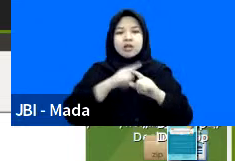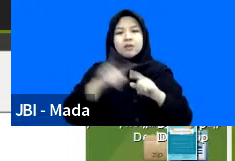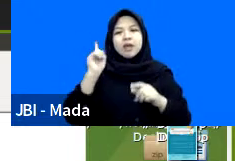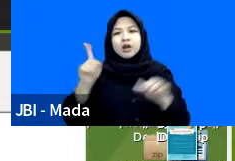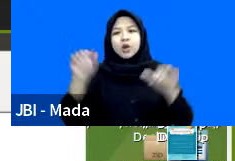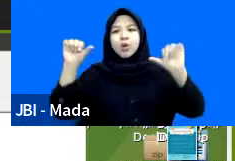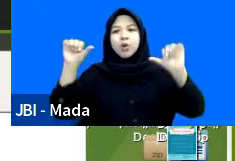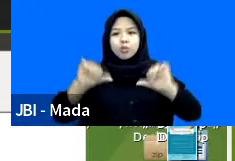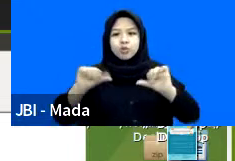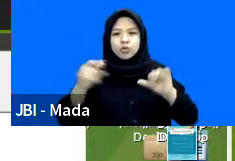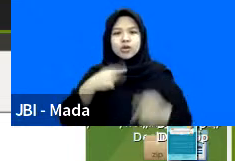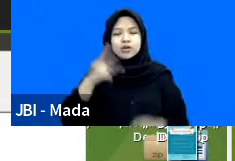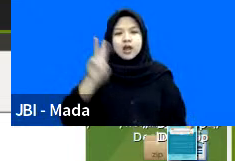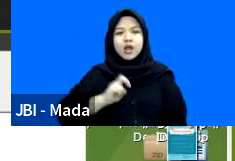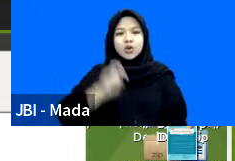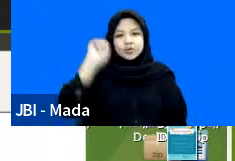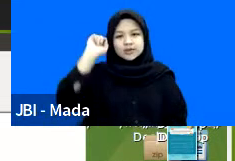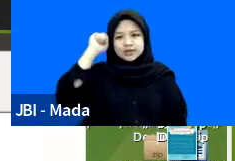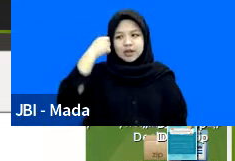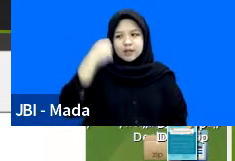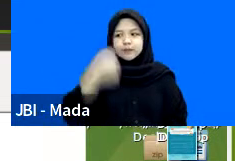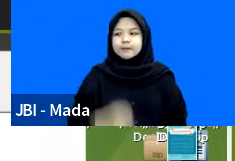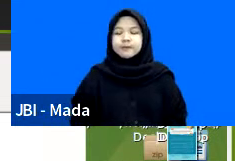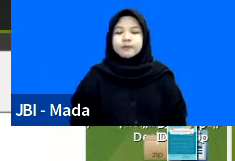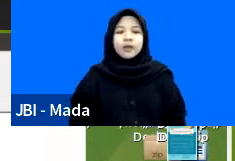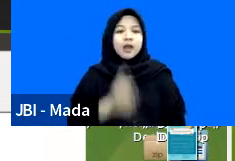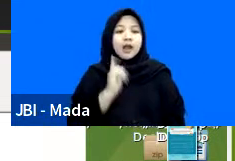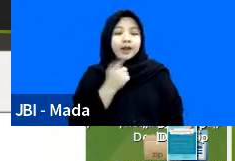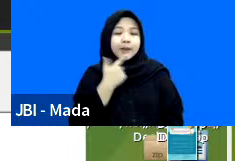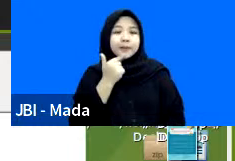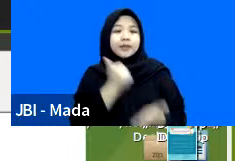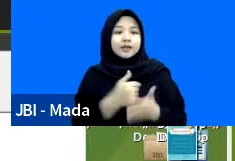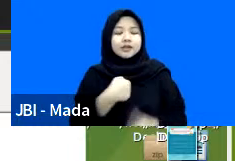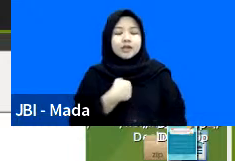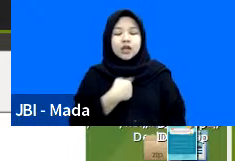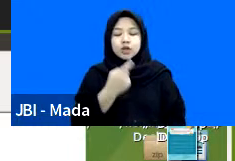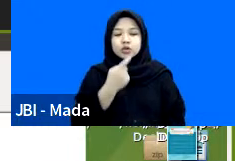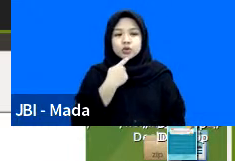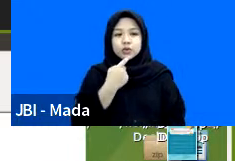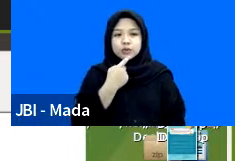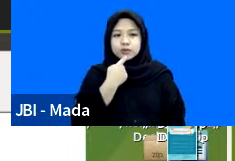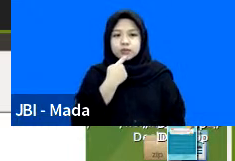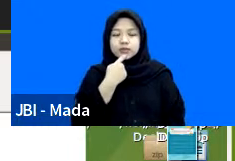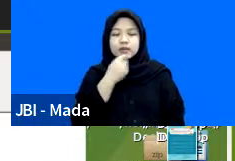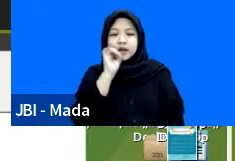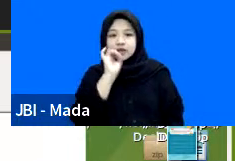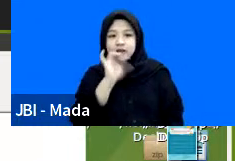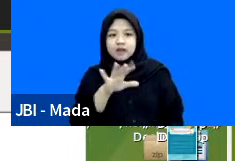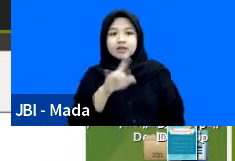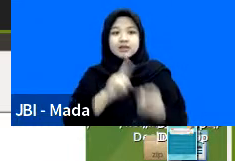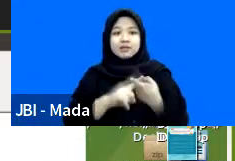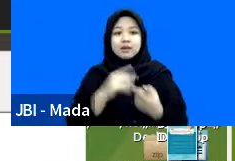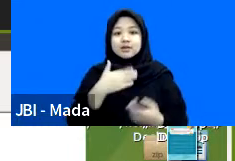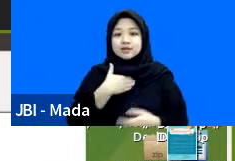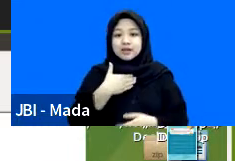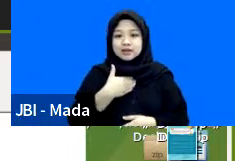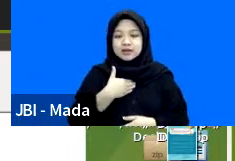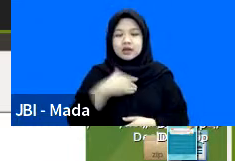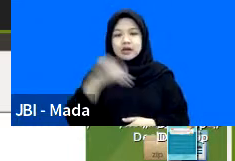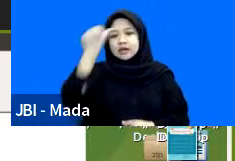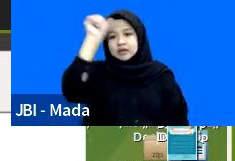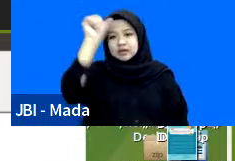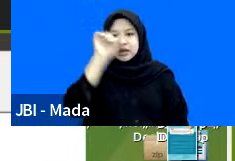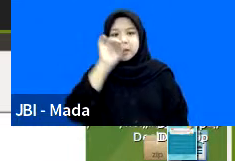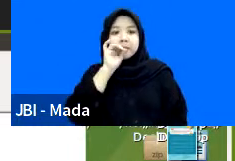other important point, and my colleague, my panel member from Wikimedia Foundation mentioned it repeatedly, and I'll strongly support